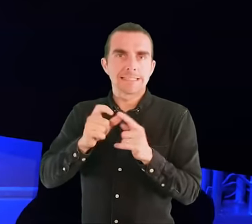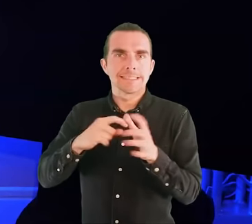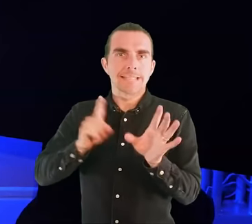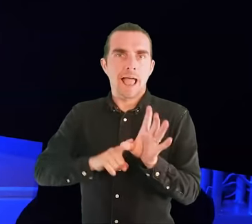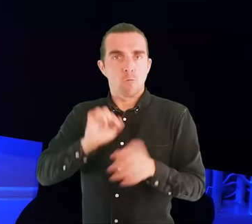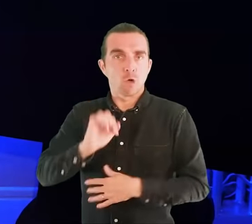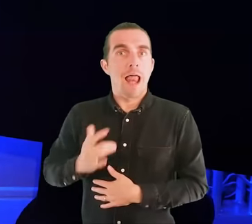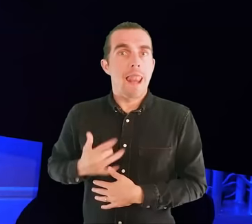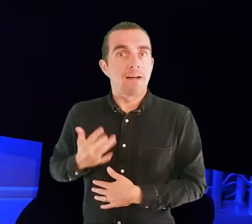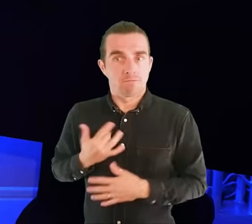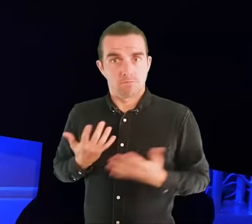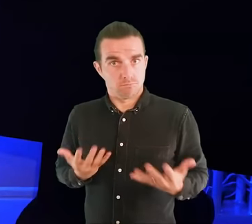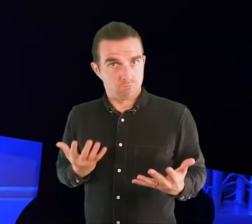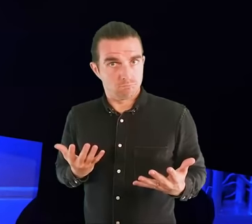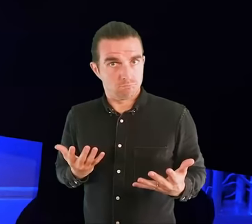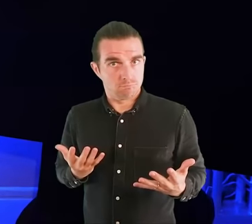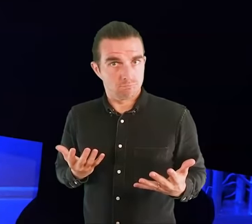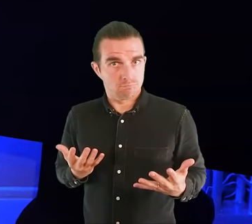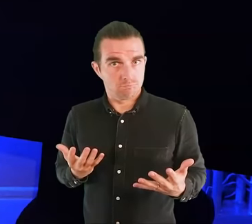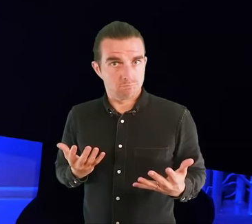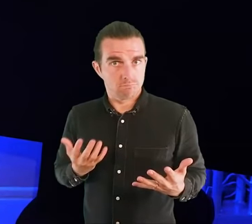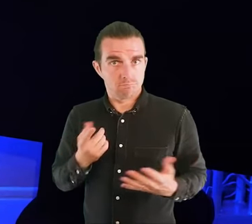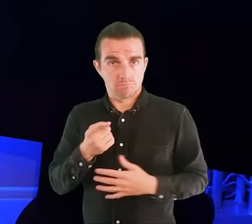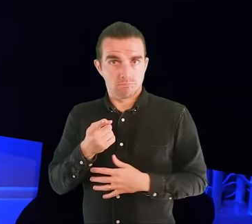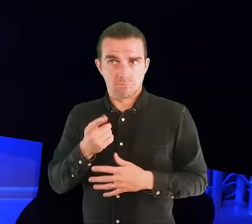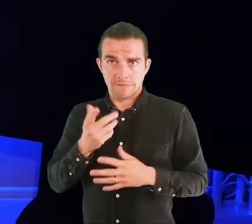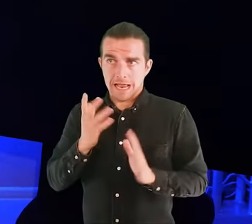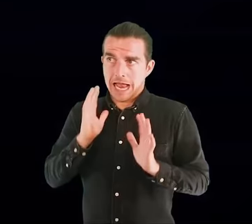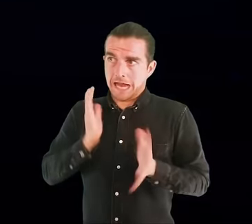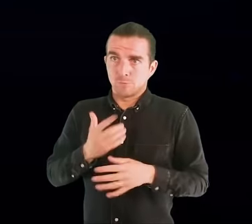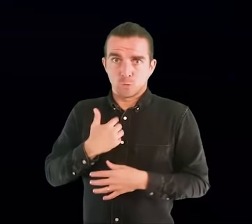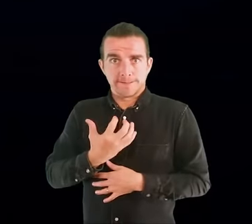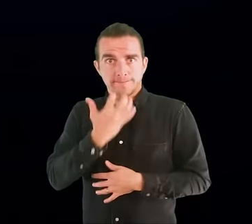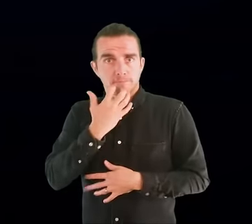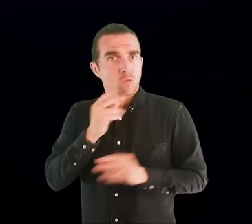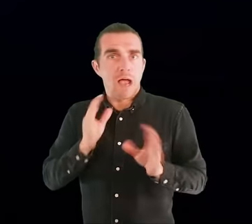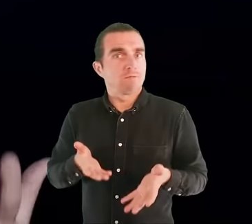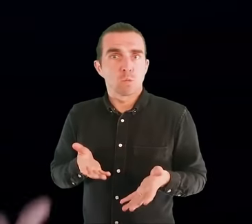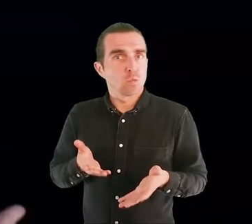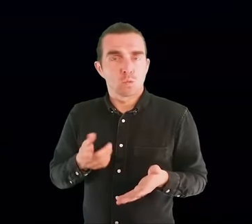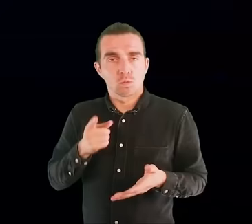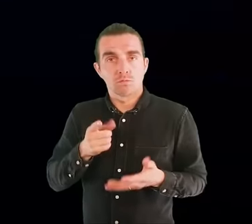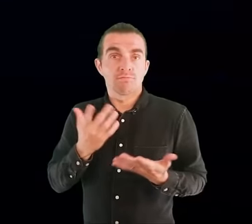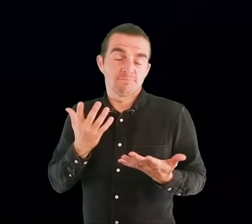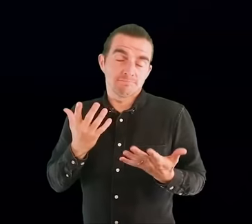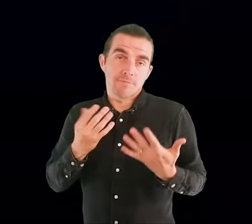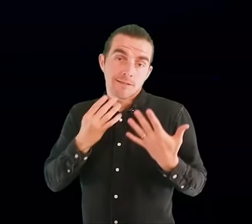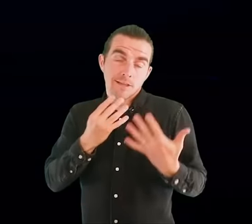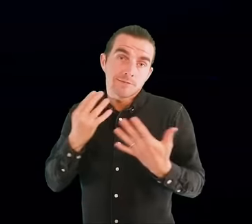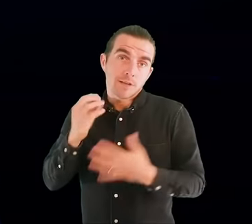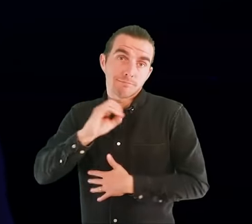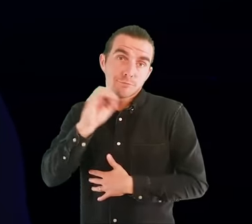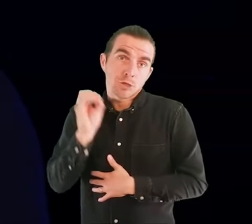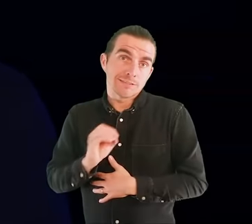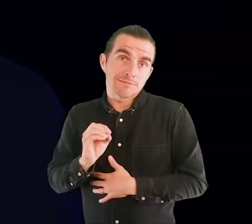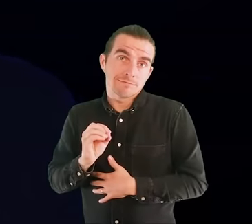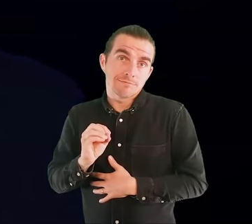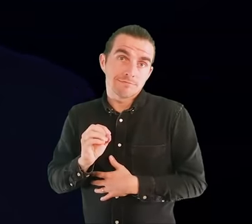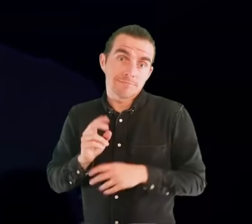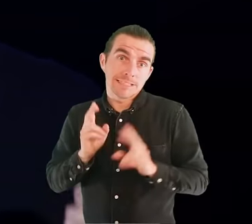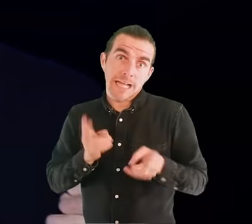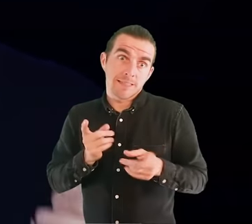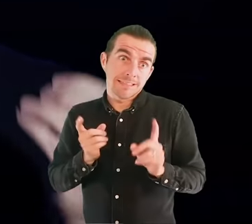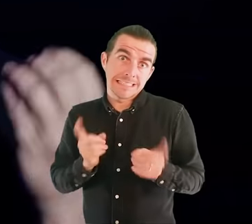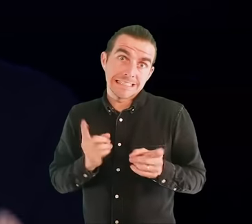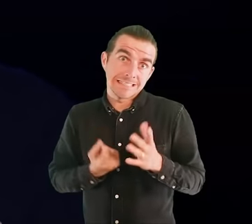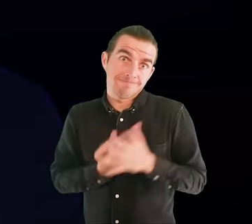against their will and not because he or she wants to. So in the future, would choosing to die in whatever form,